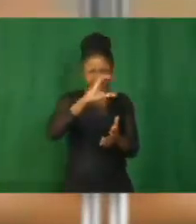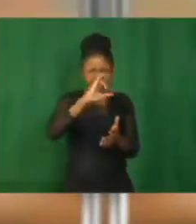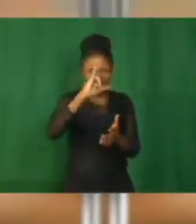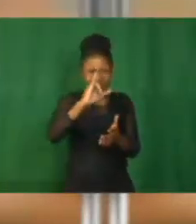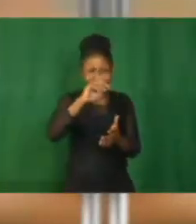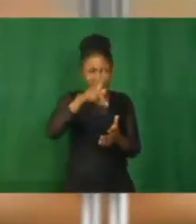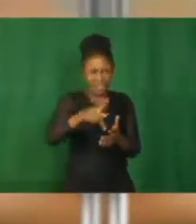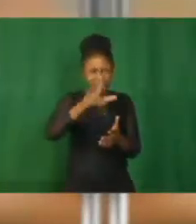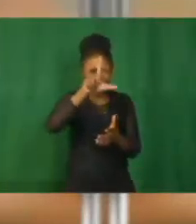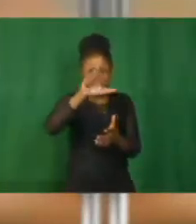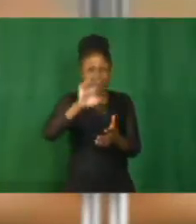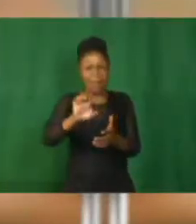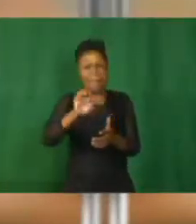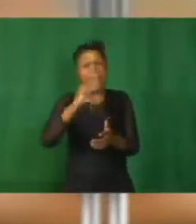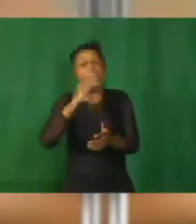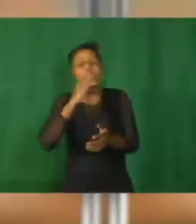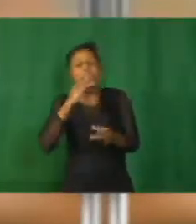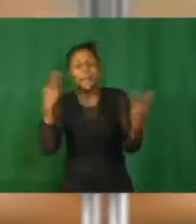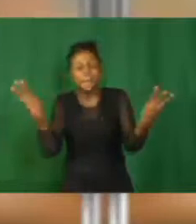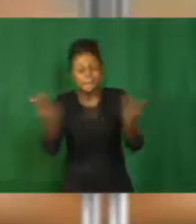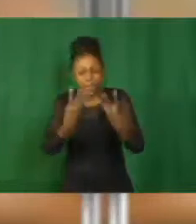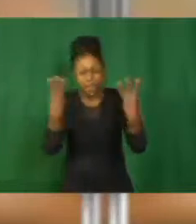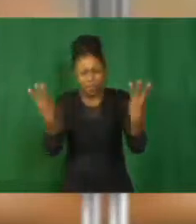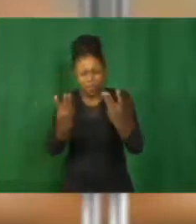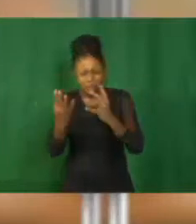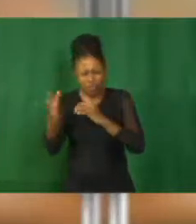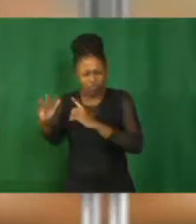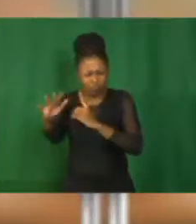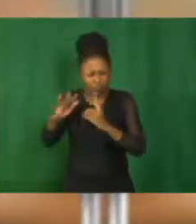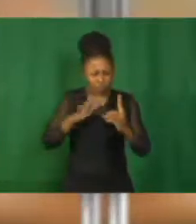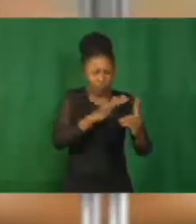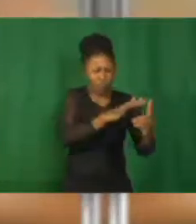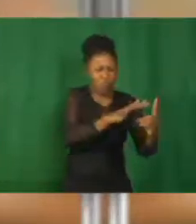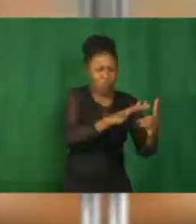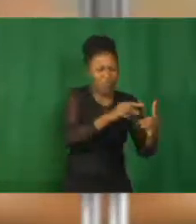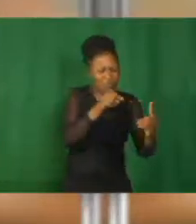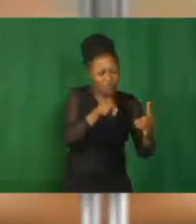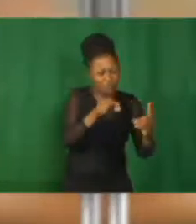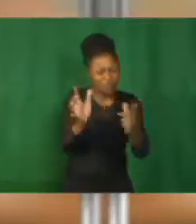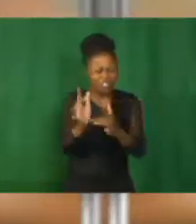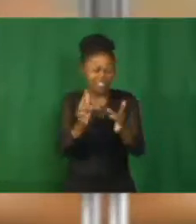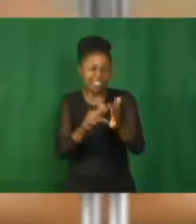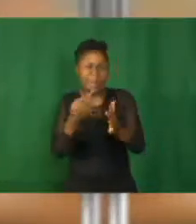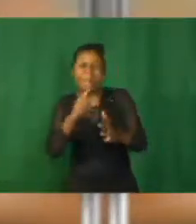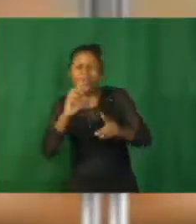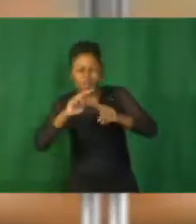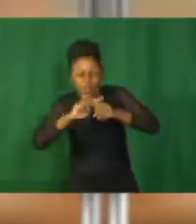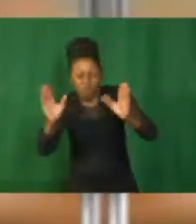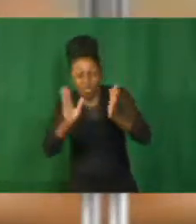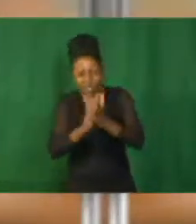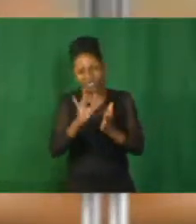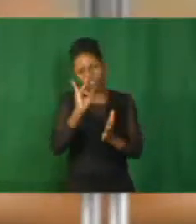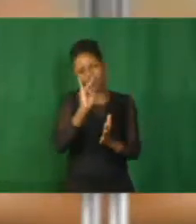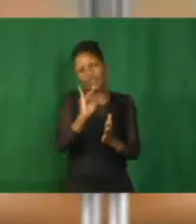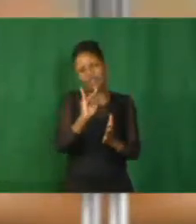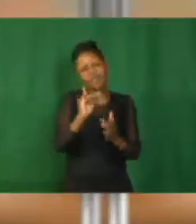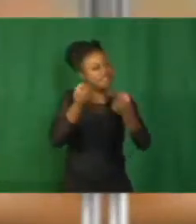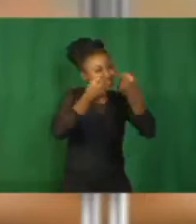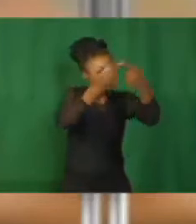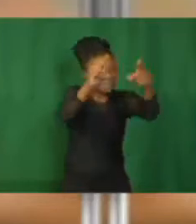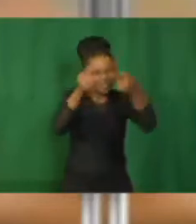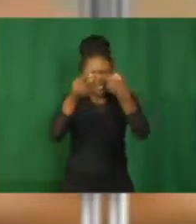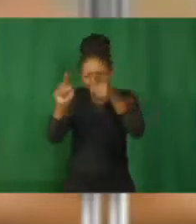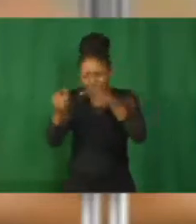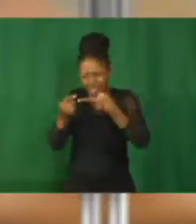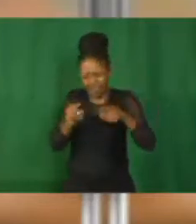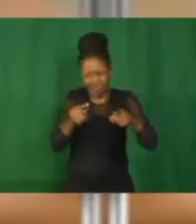Jesus, but those that they were not in the inner circle of Jesus Christ. So now, in the upper room,